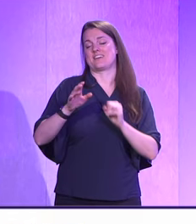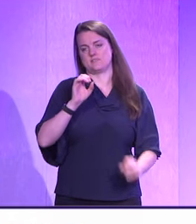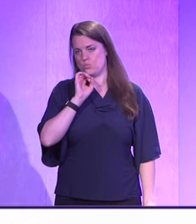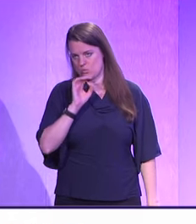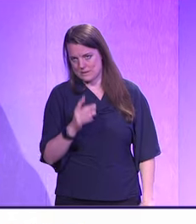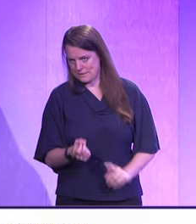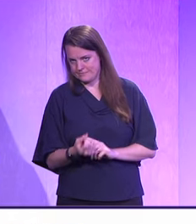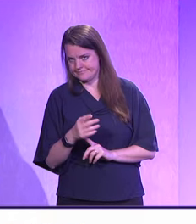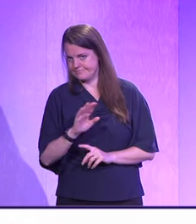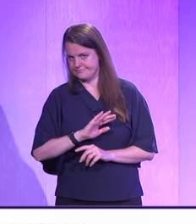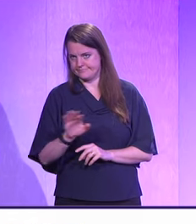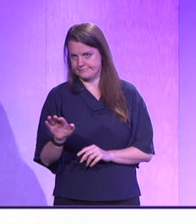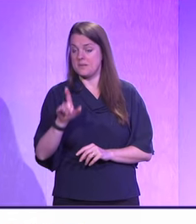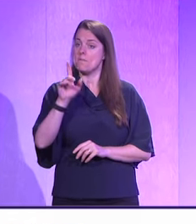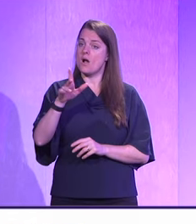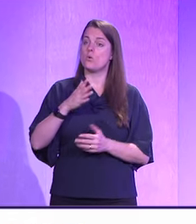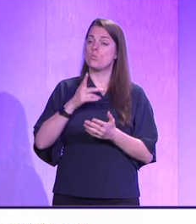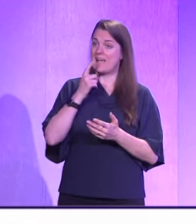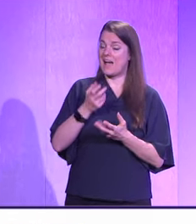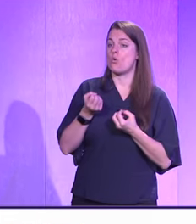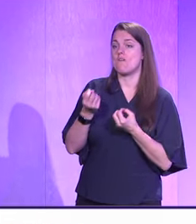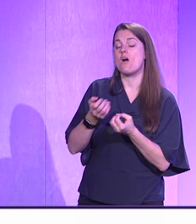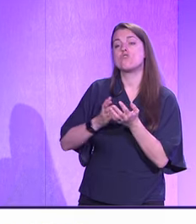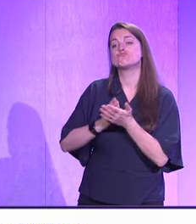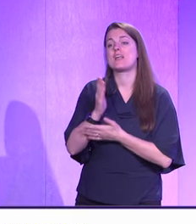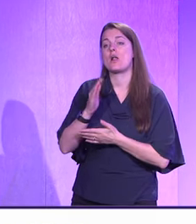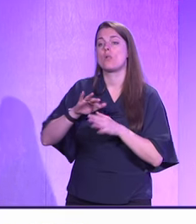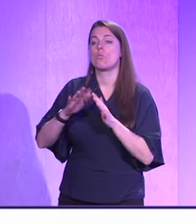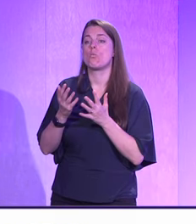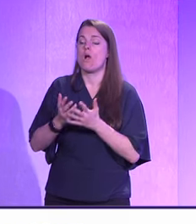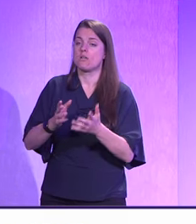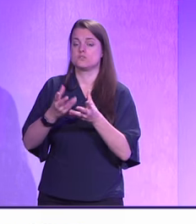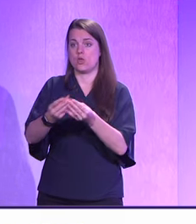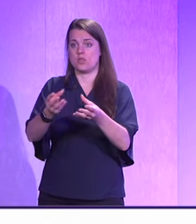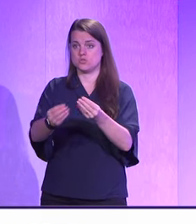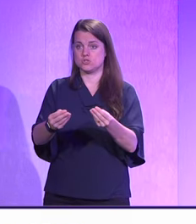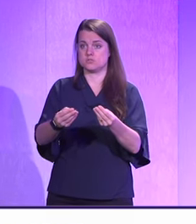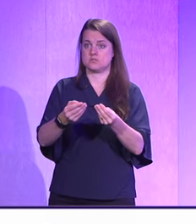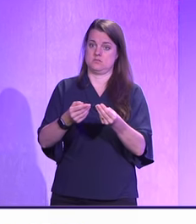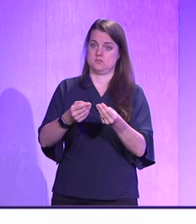just expect a reorganization is going to fix it. But it's the dynamics that we need to be playing to and thinking about.